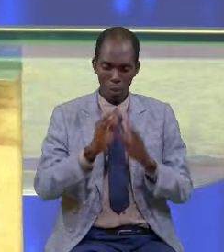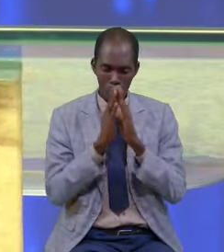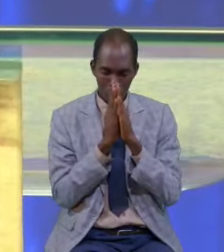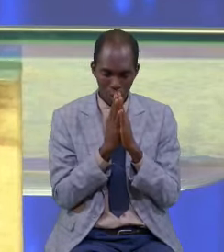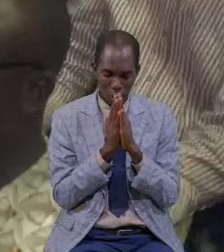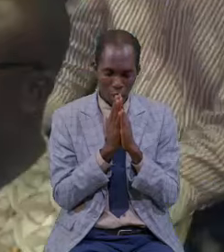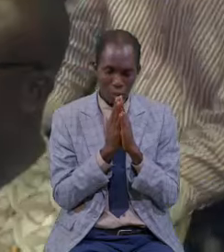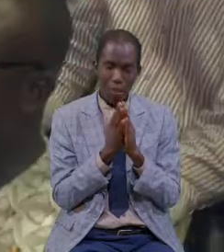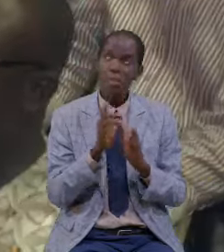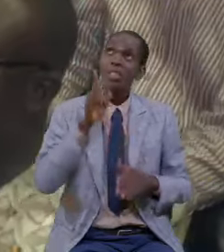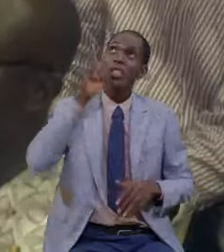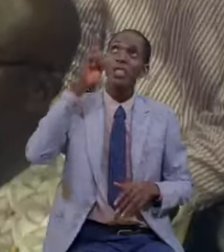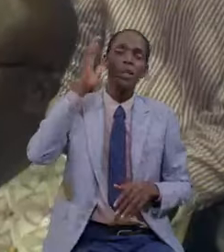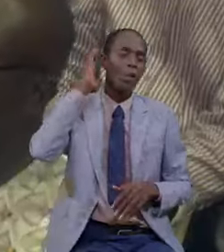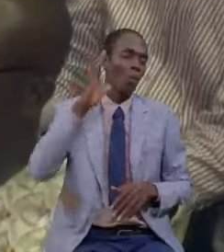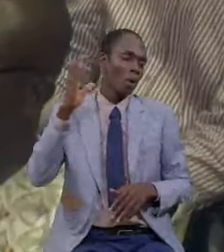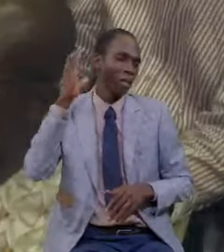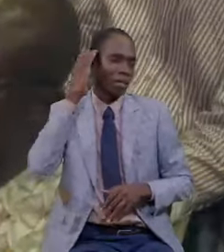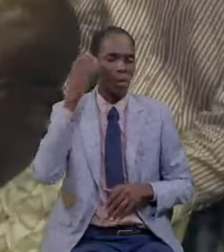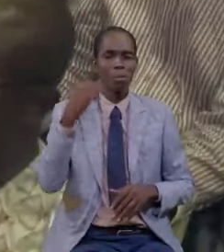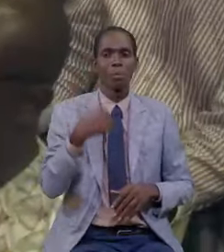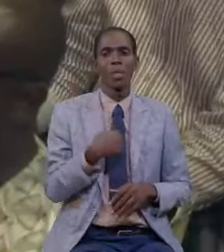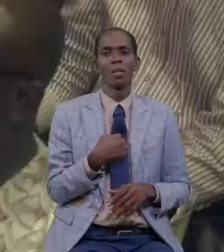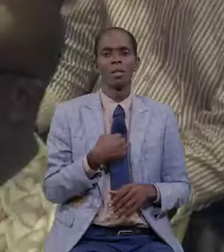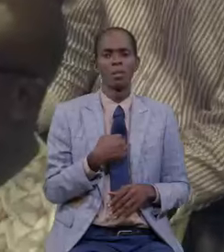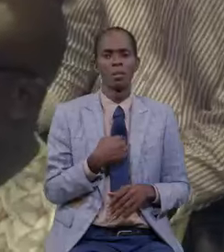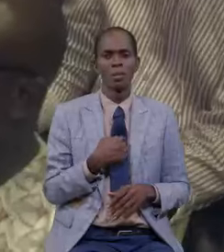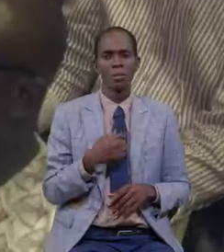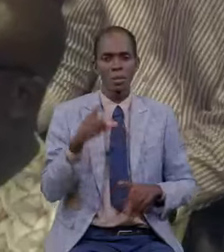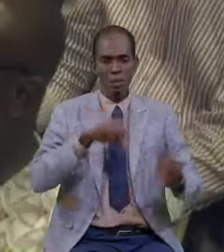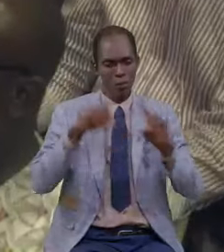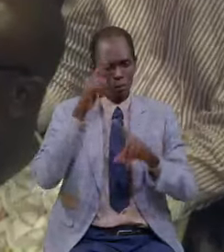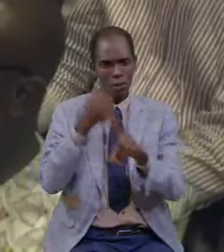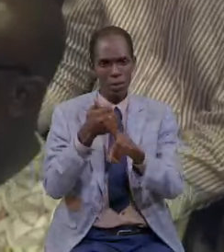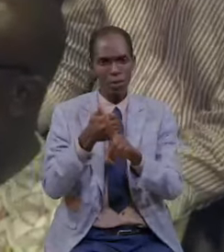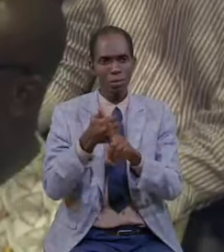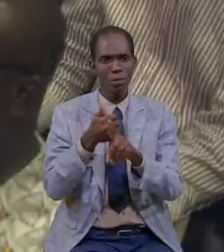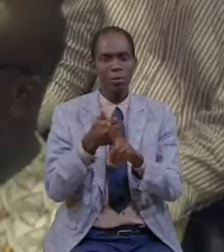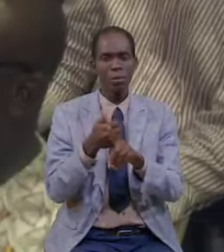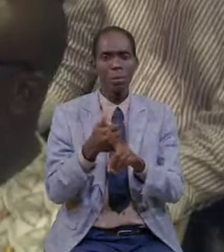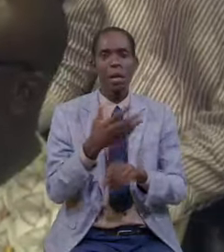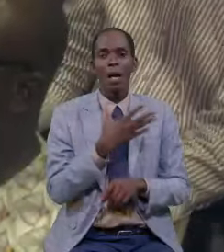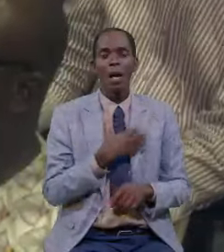he will hear. Say it now yourself. Verse 24. 1, 2, 3, go.